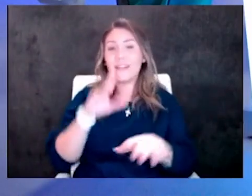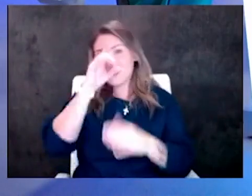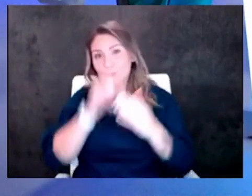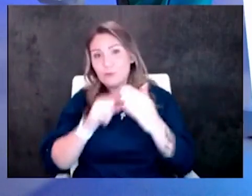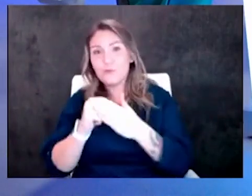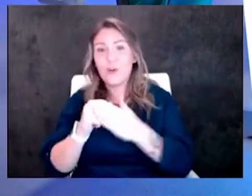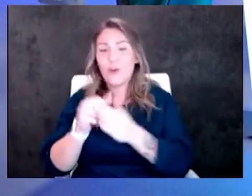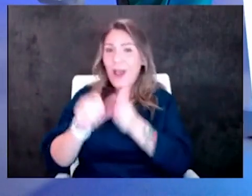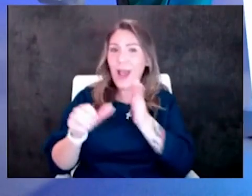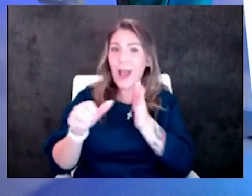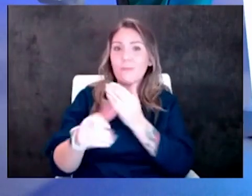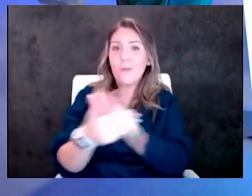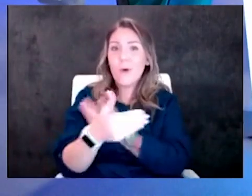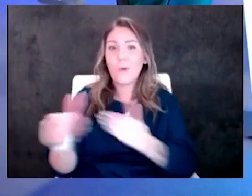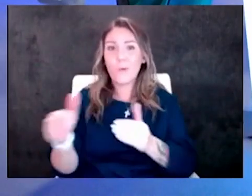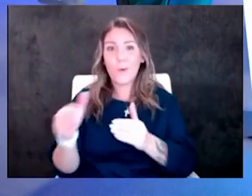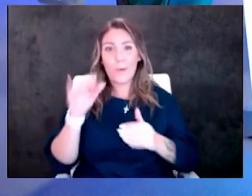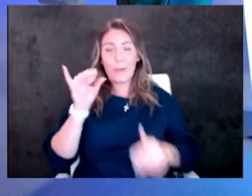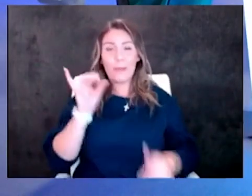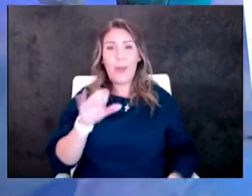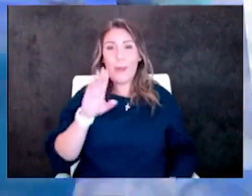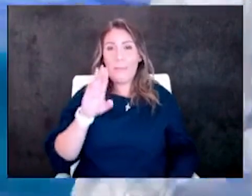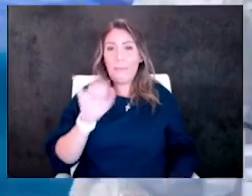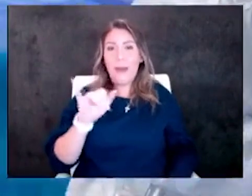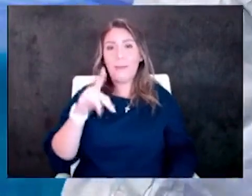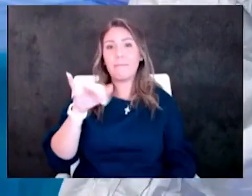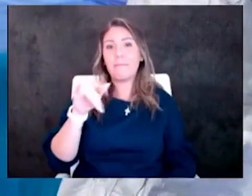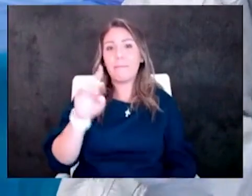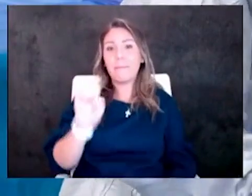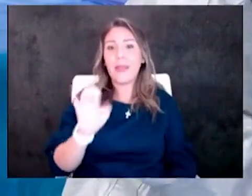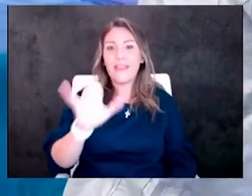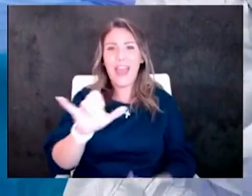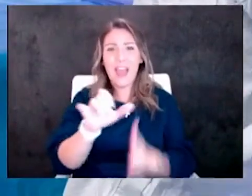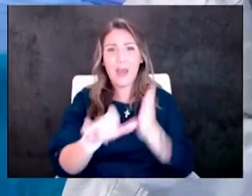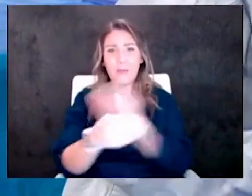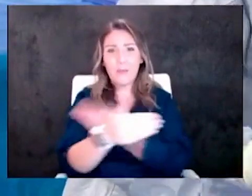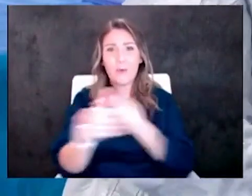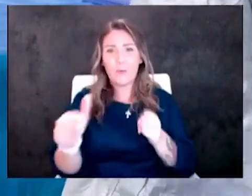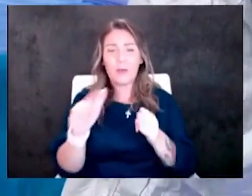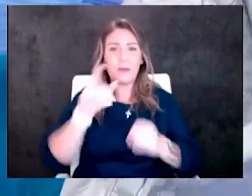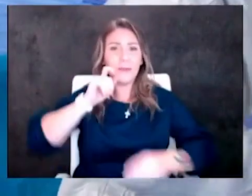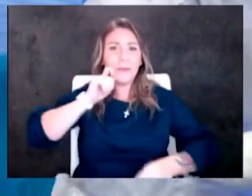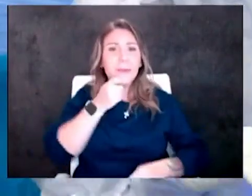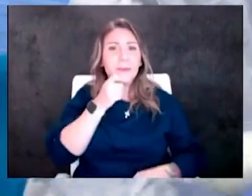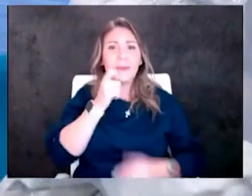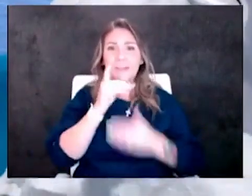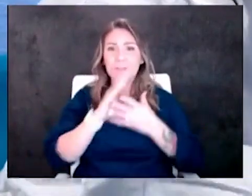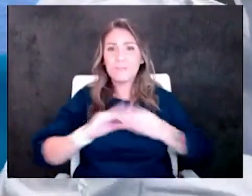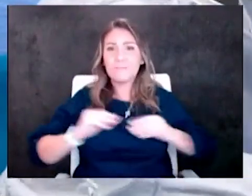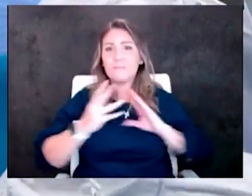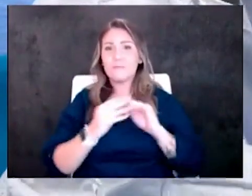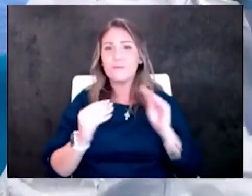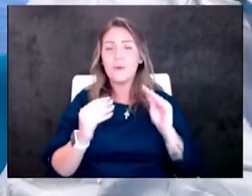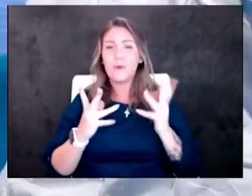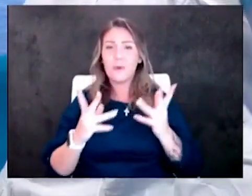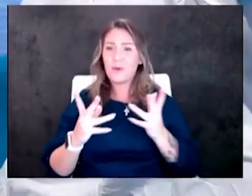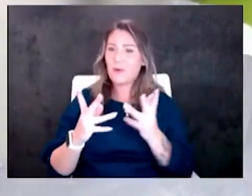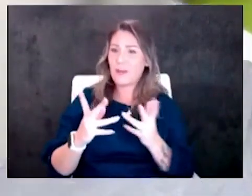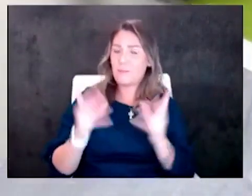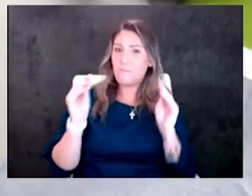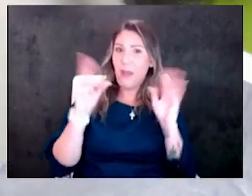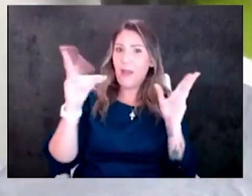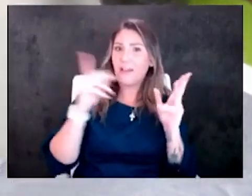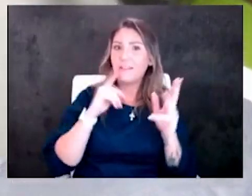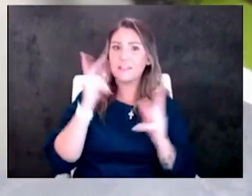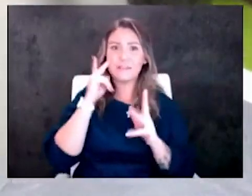that biplane operating room is especially a pretty cool story. Lots of magic. We saw those pictures earlier when you were talking